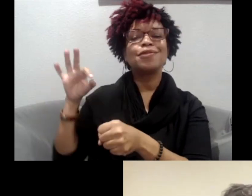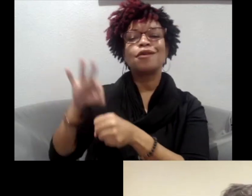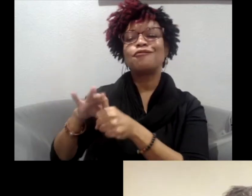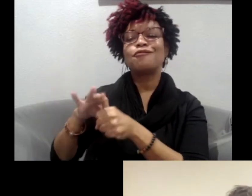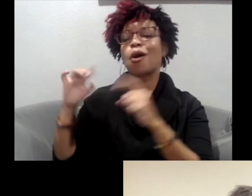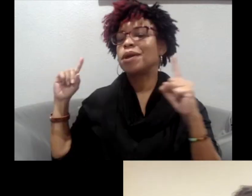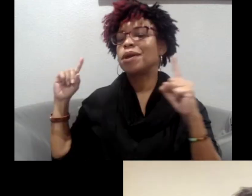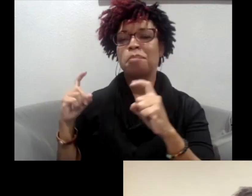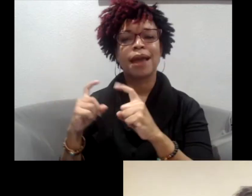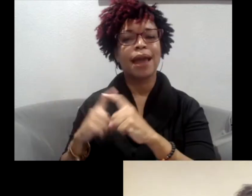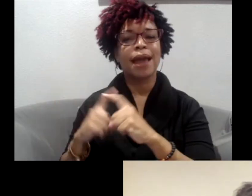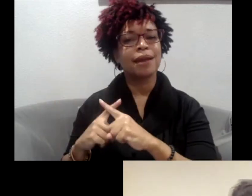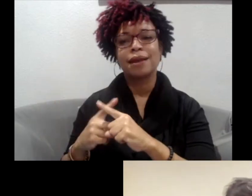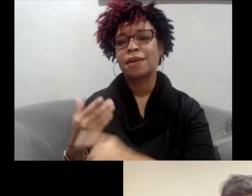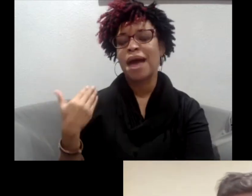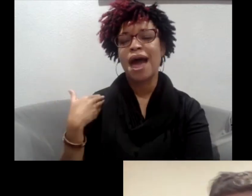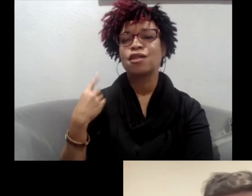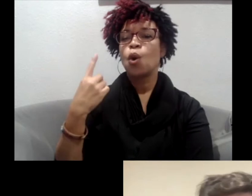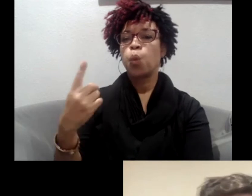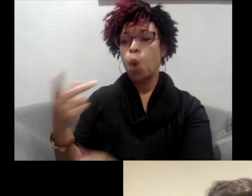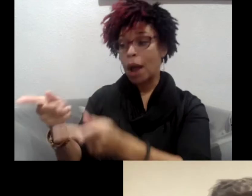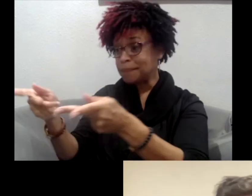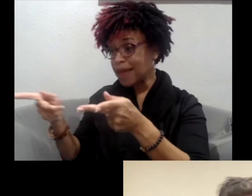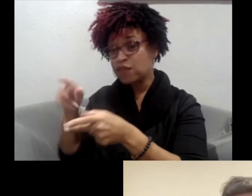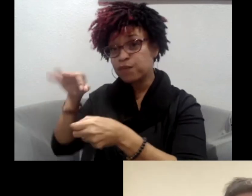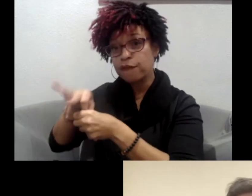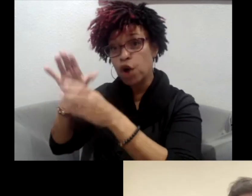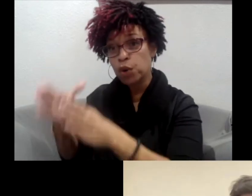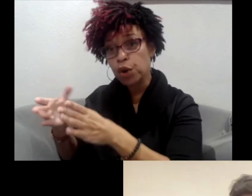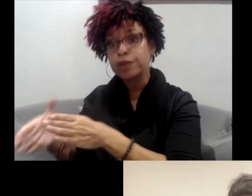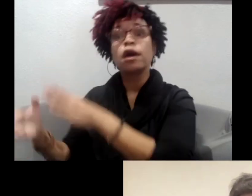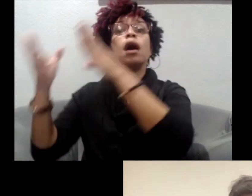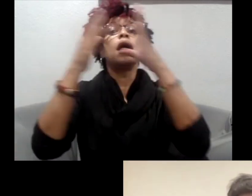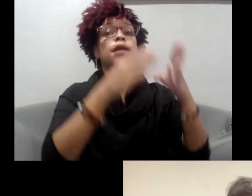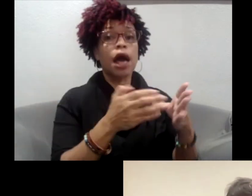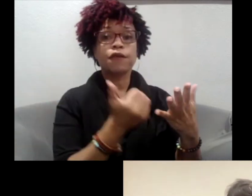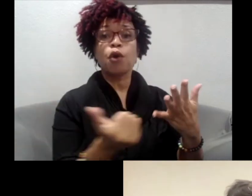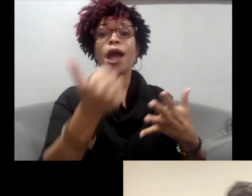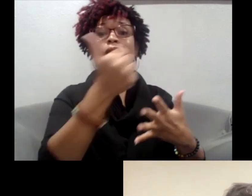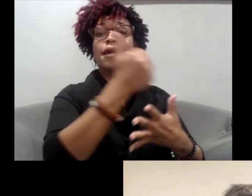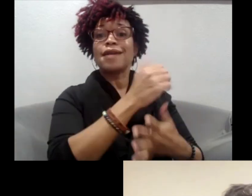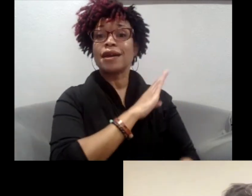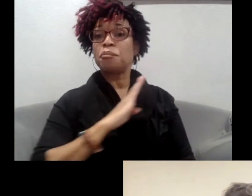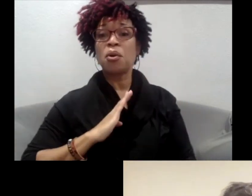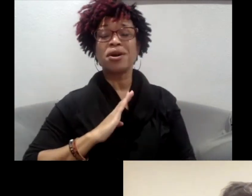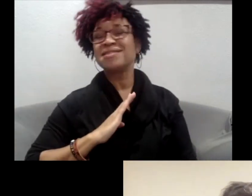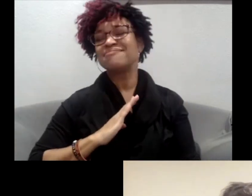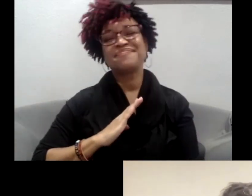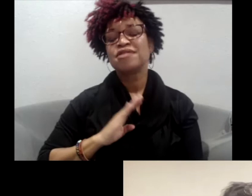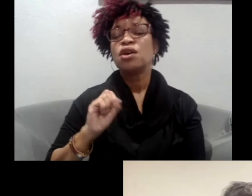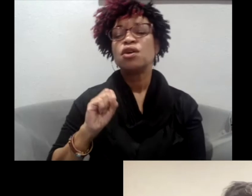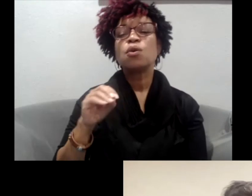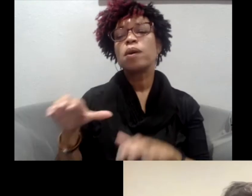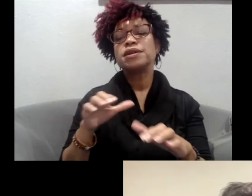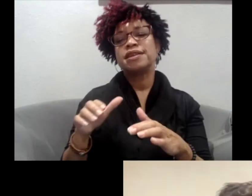have one space for voters, another for executive board. So what we did is, folks, when they register,